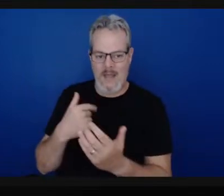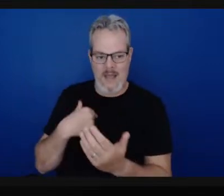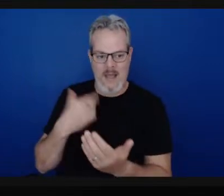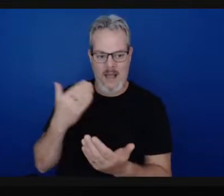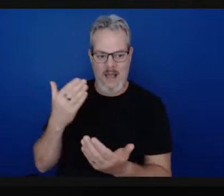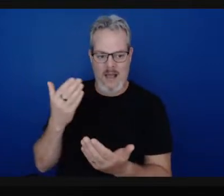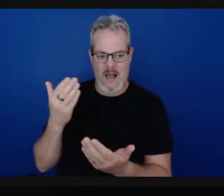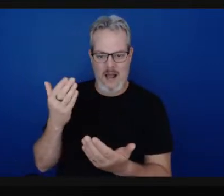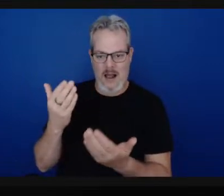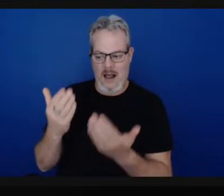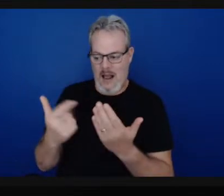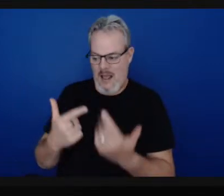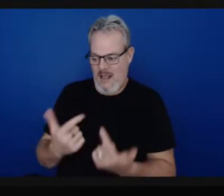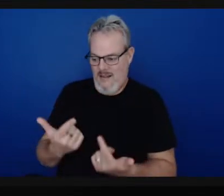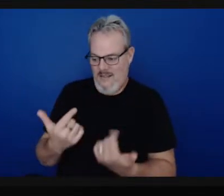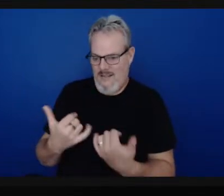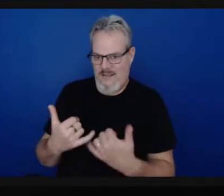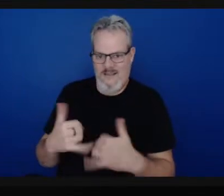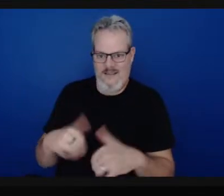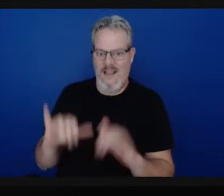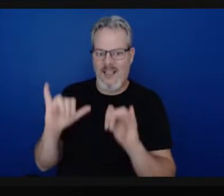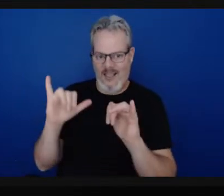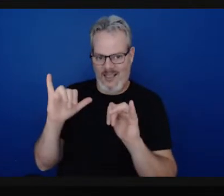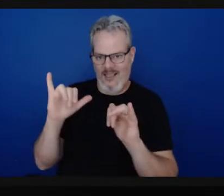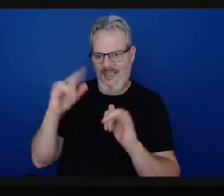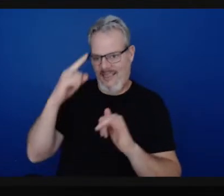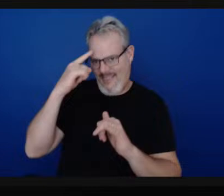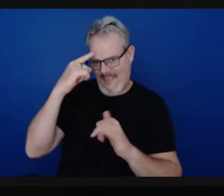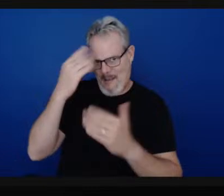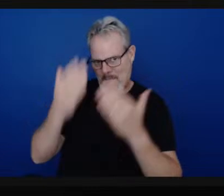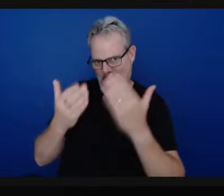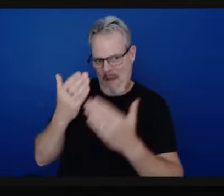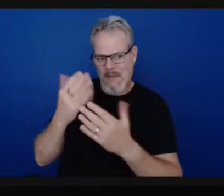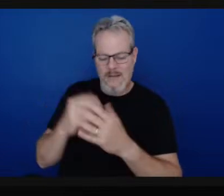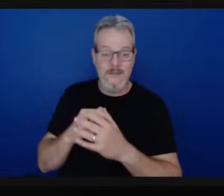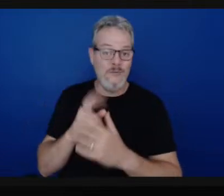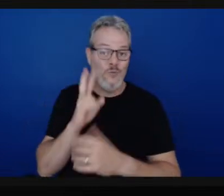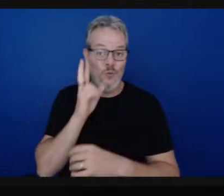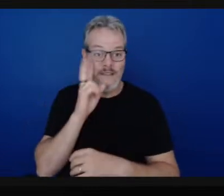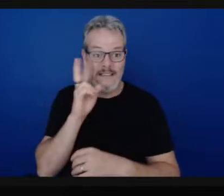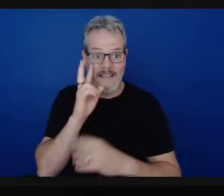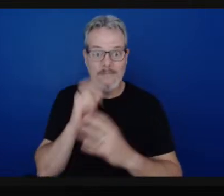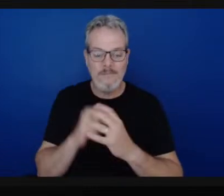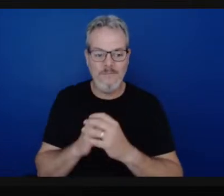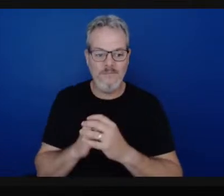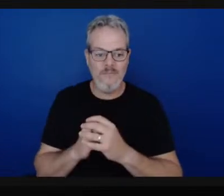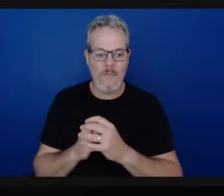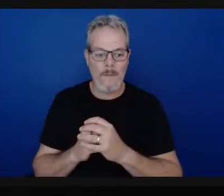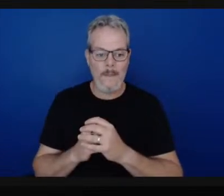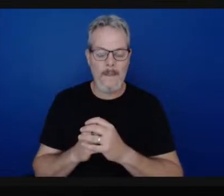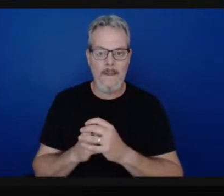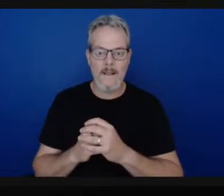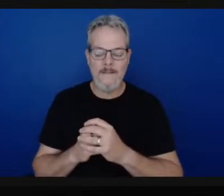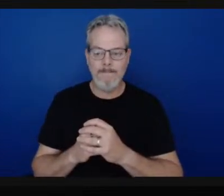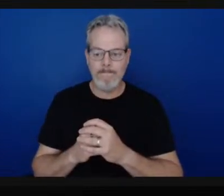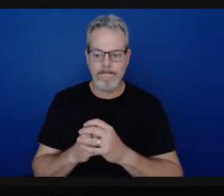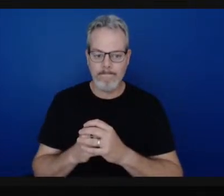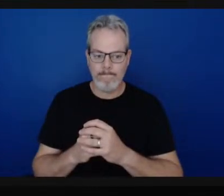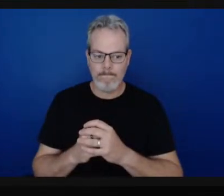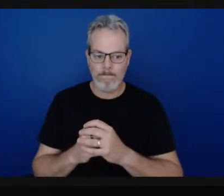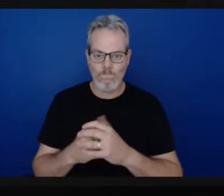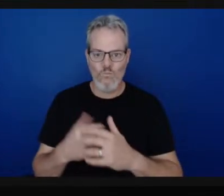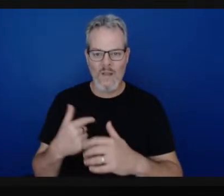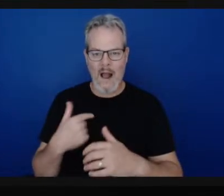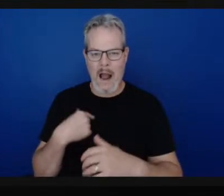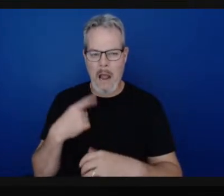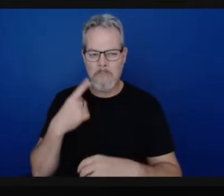line myself still. Me too. But we'll see. I'm a natural skeptic, right?